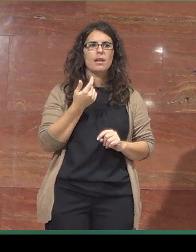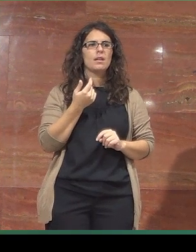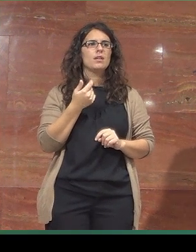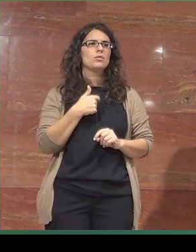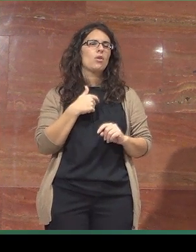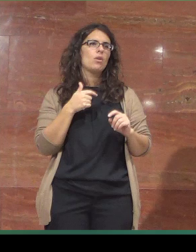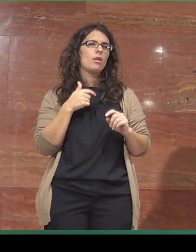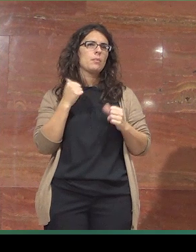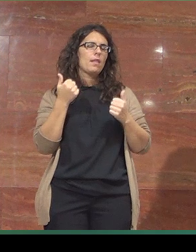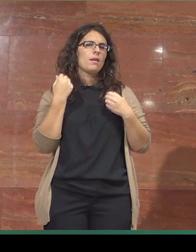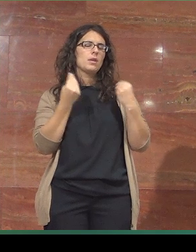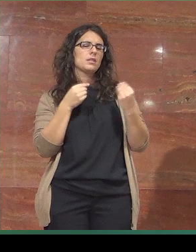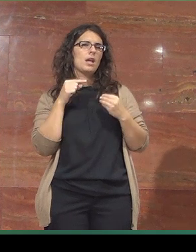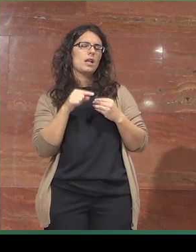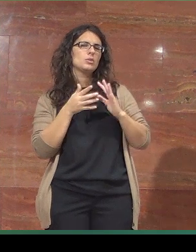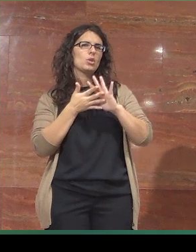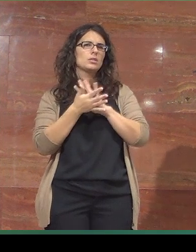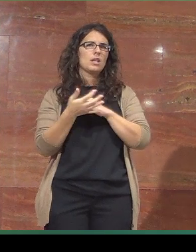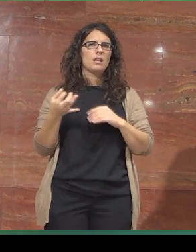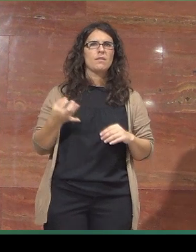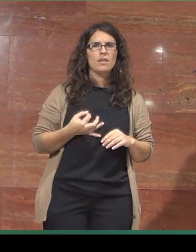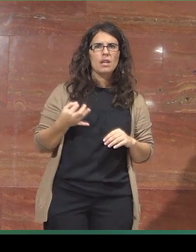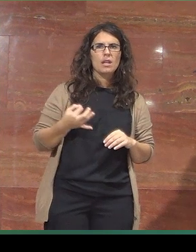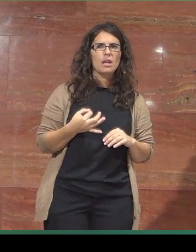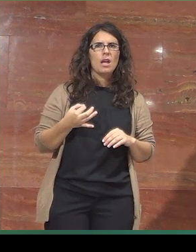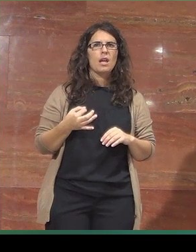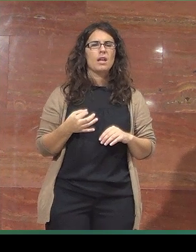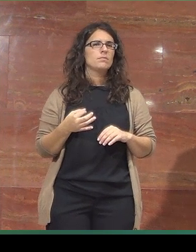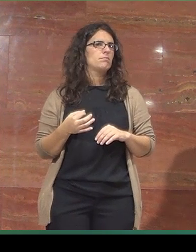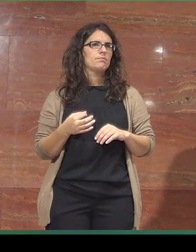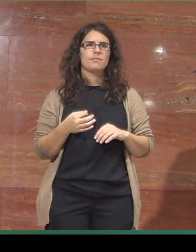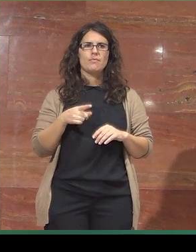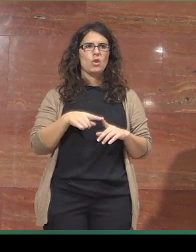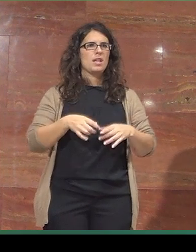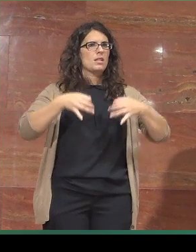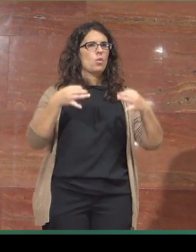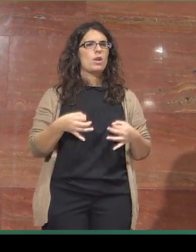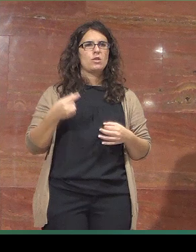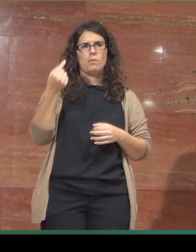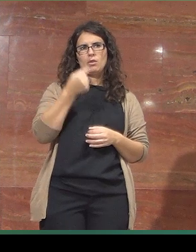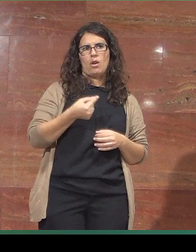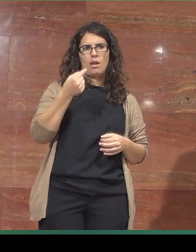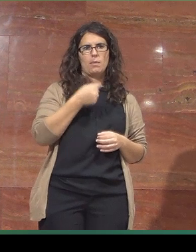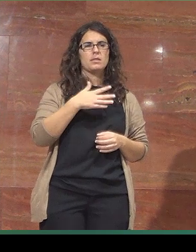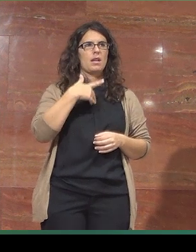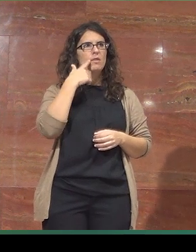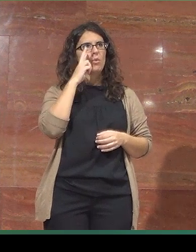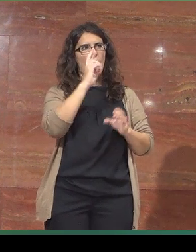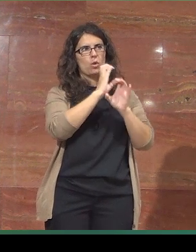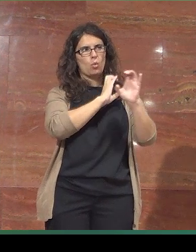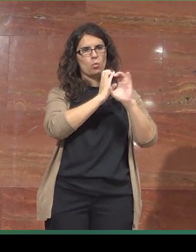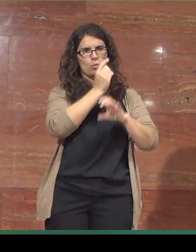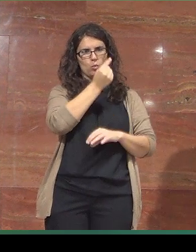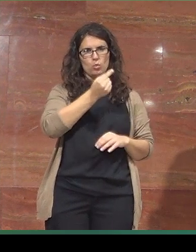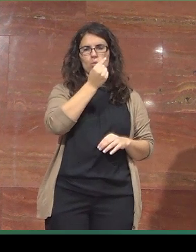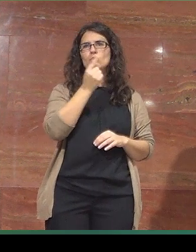basic pictograms, you can see immediately which is a bus and which is a train. So even if you don't speak a word